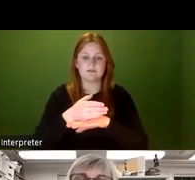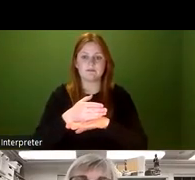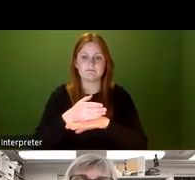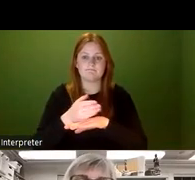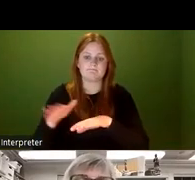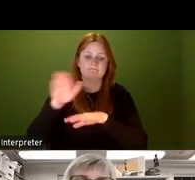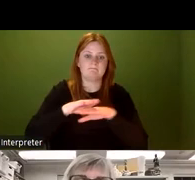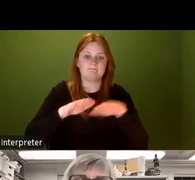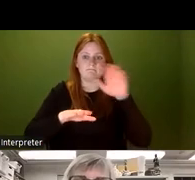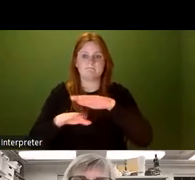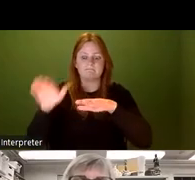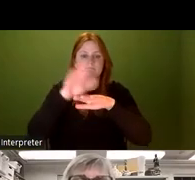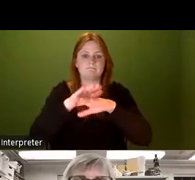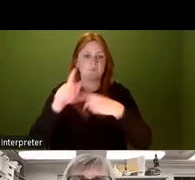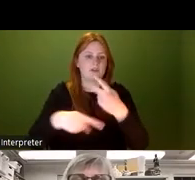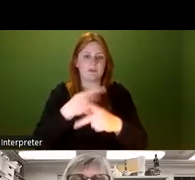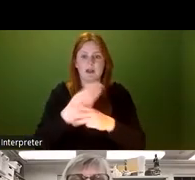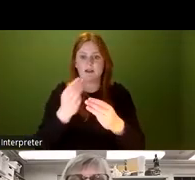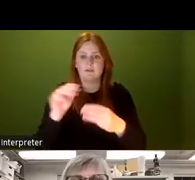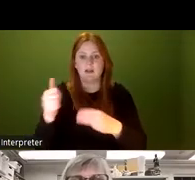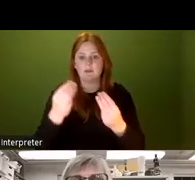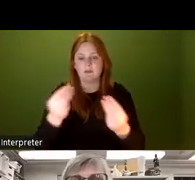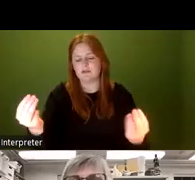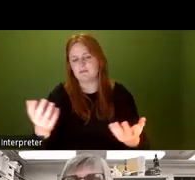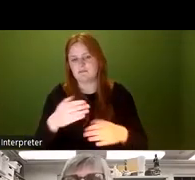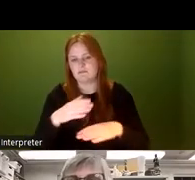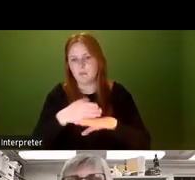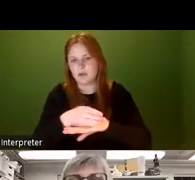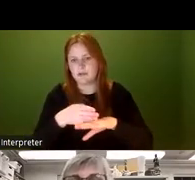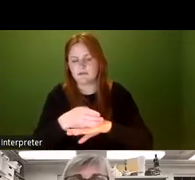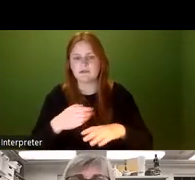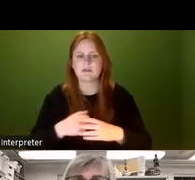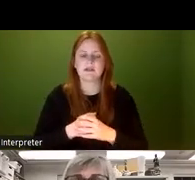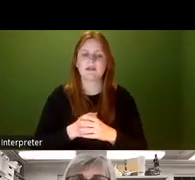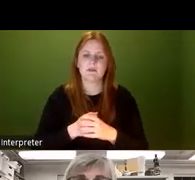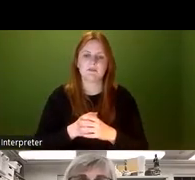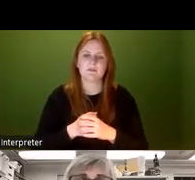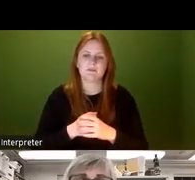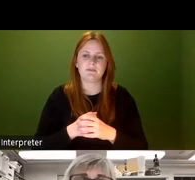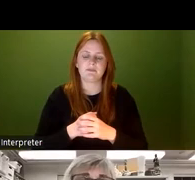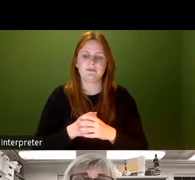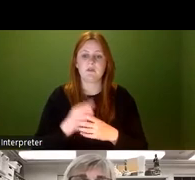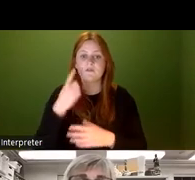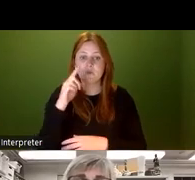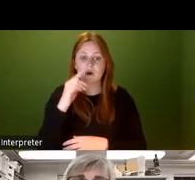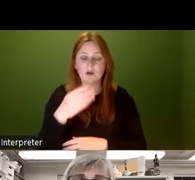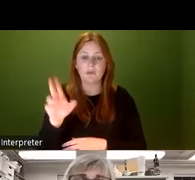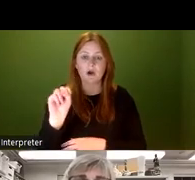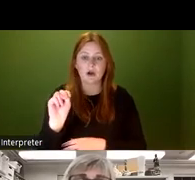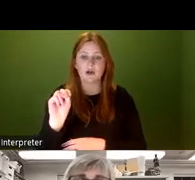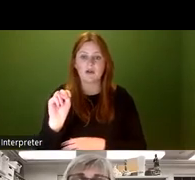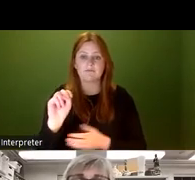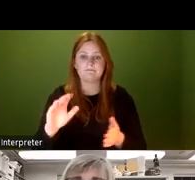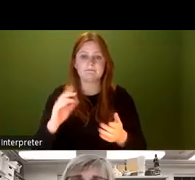of combustible material, usually wood, for burning a corpse, which is, of